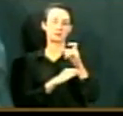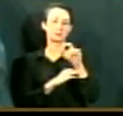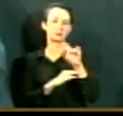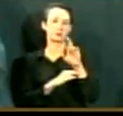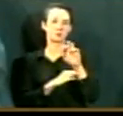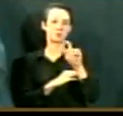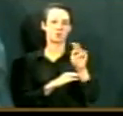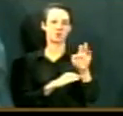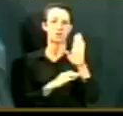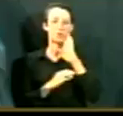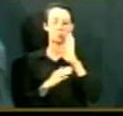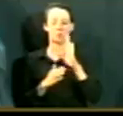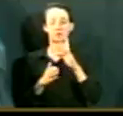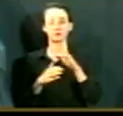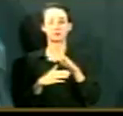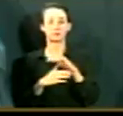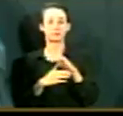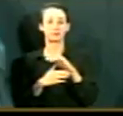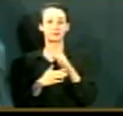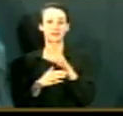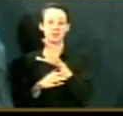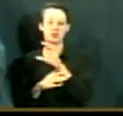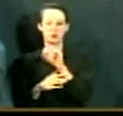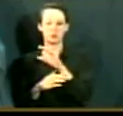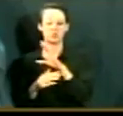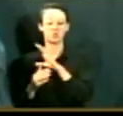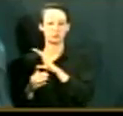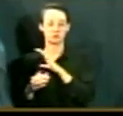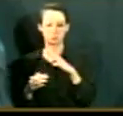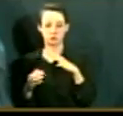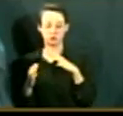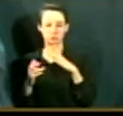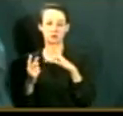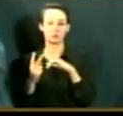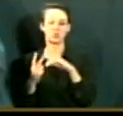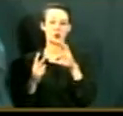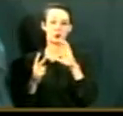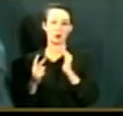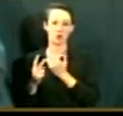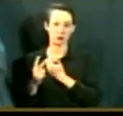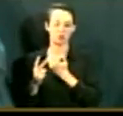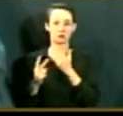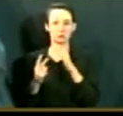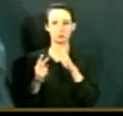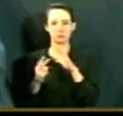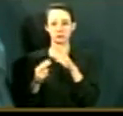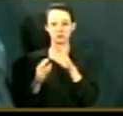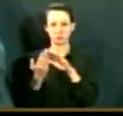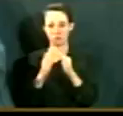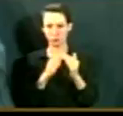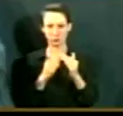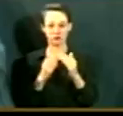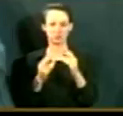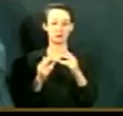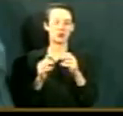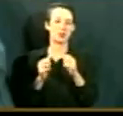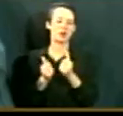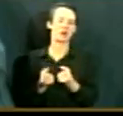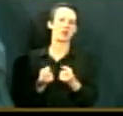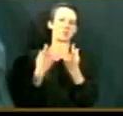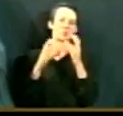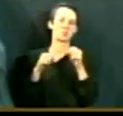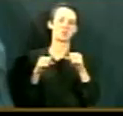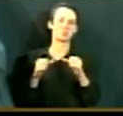county commission and our community one big push to get to the percentage that we want to get our teacher salaries to.